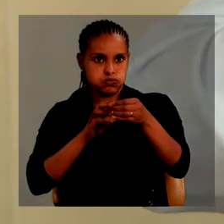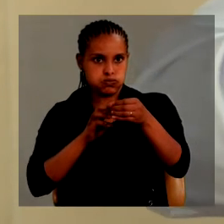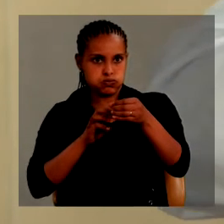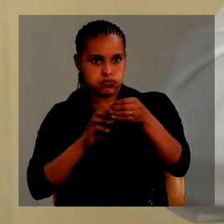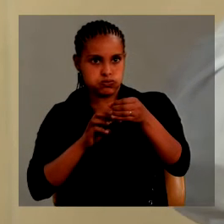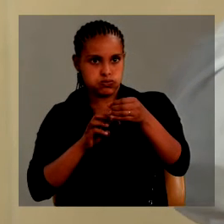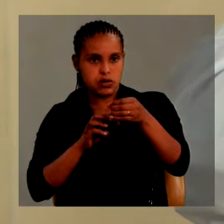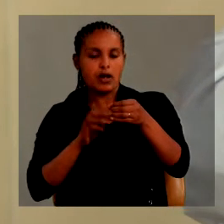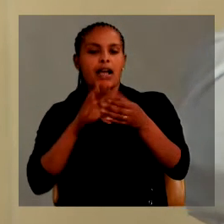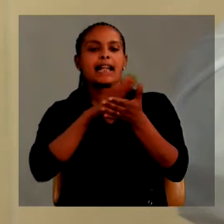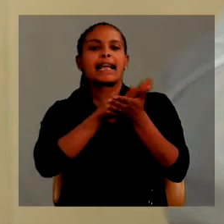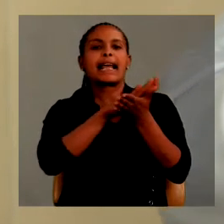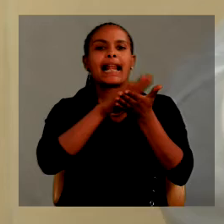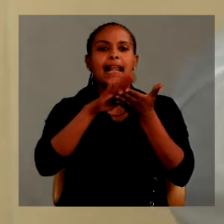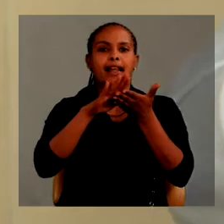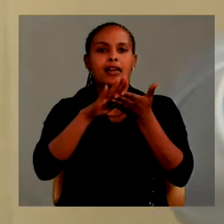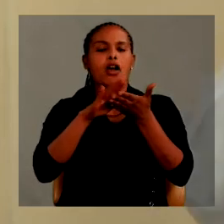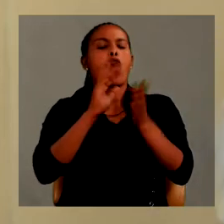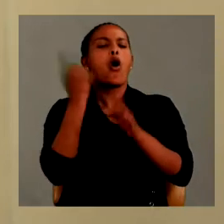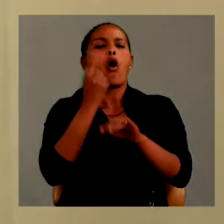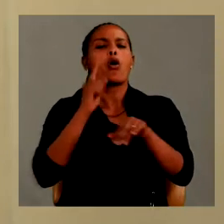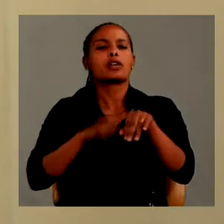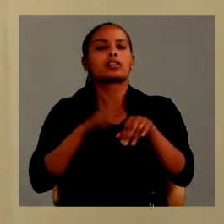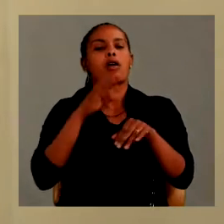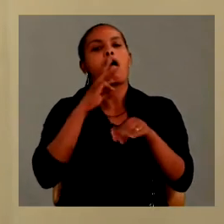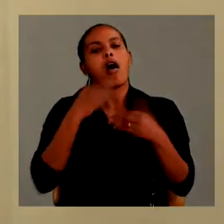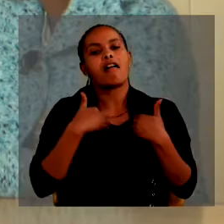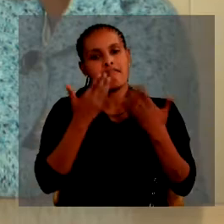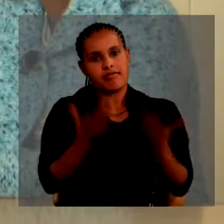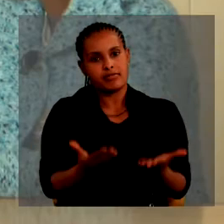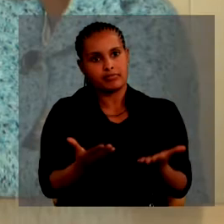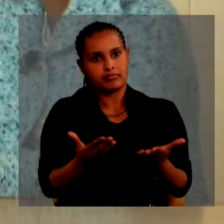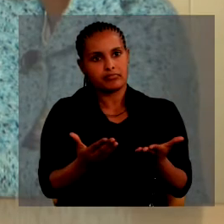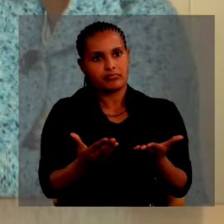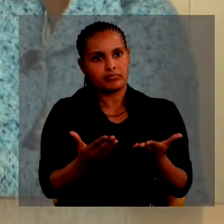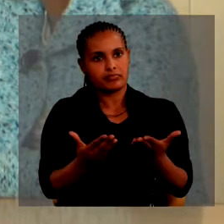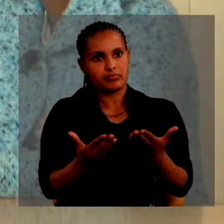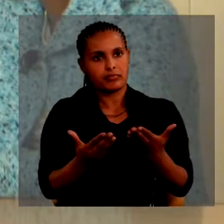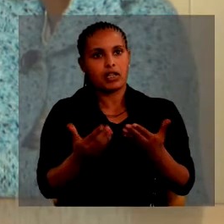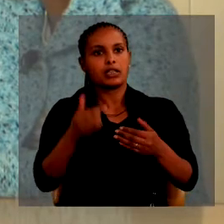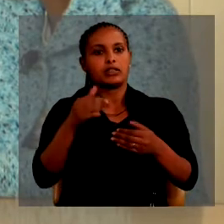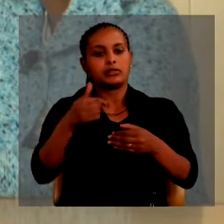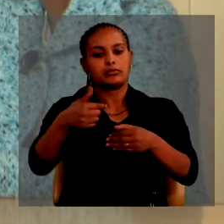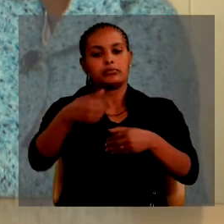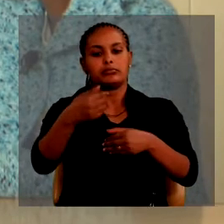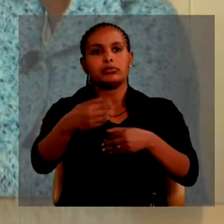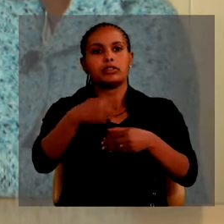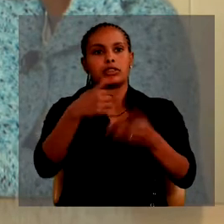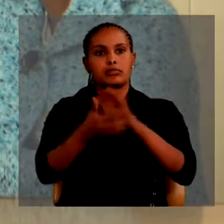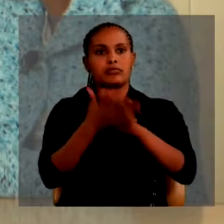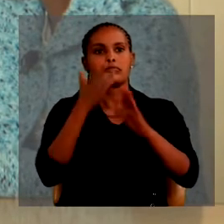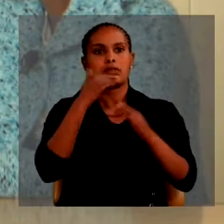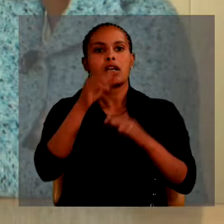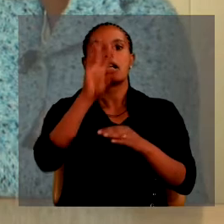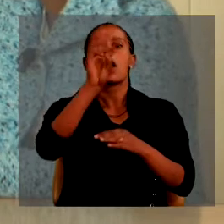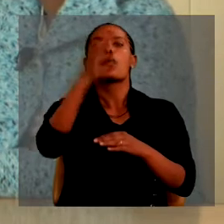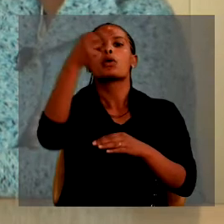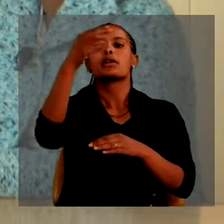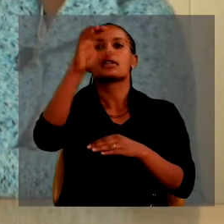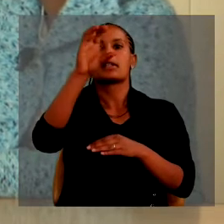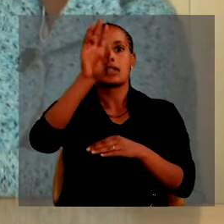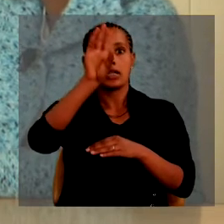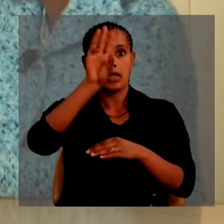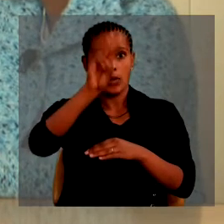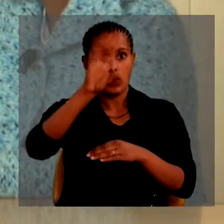it's going to clean it, but there will always be water because it can't go. It's this one protects it. That's a WC,